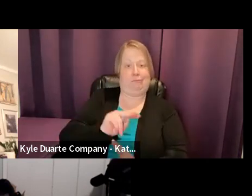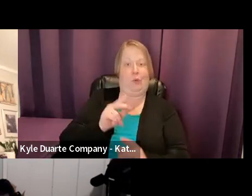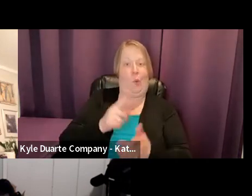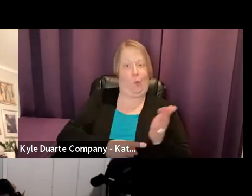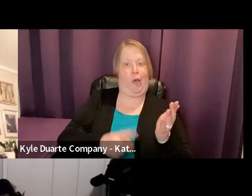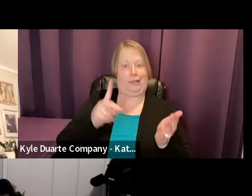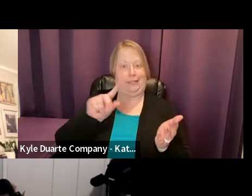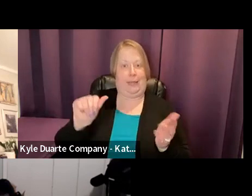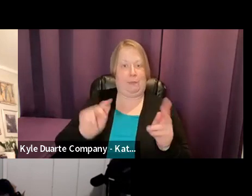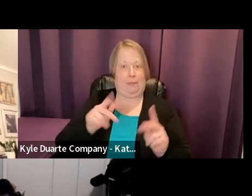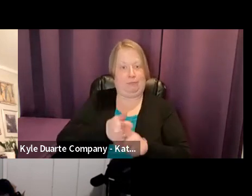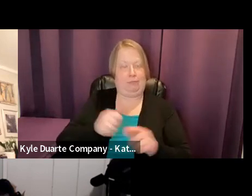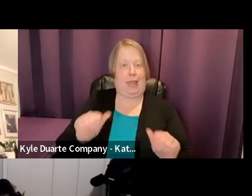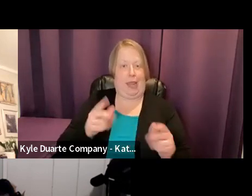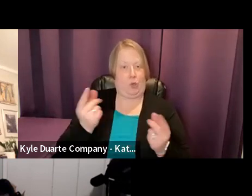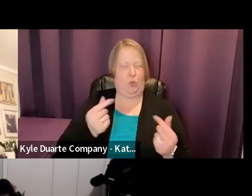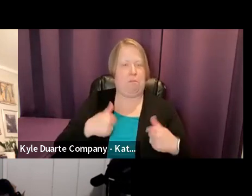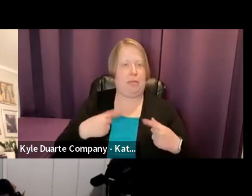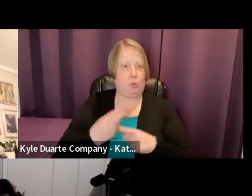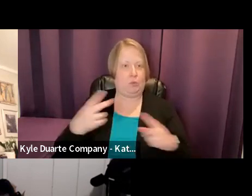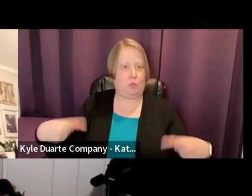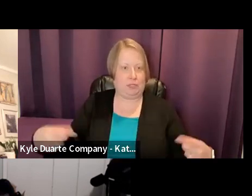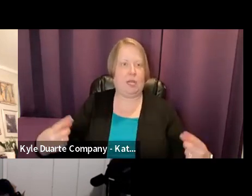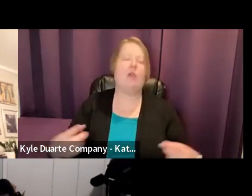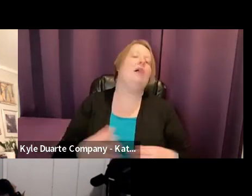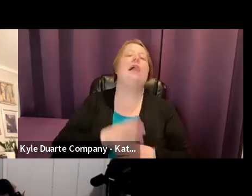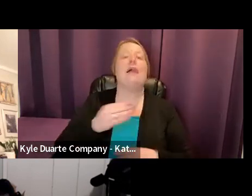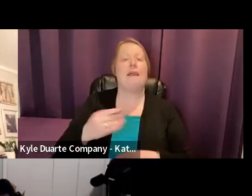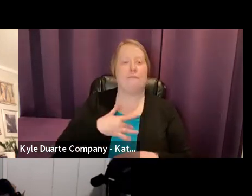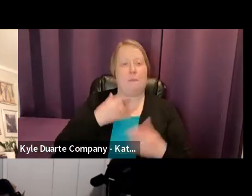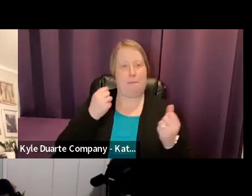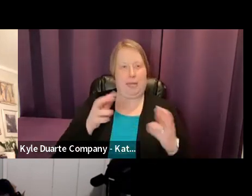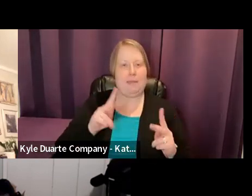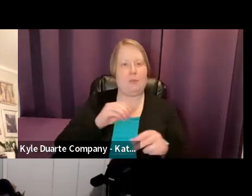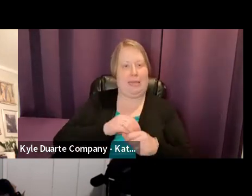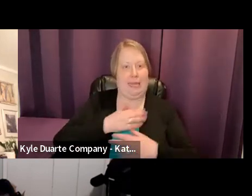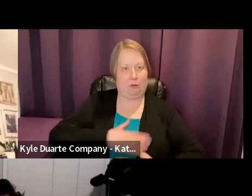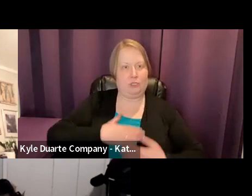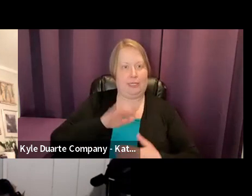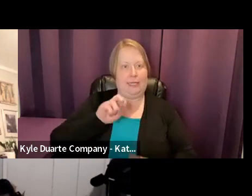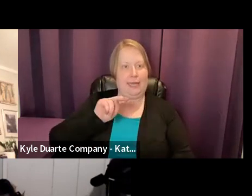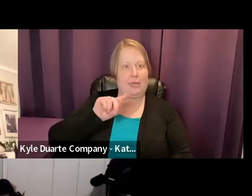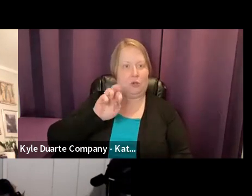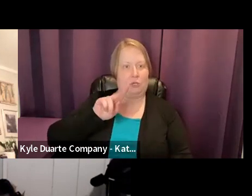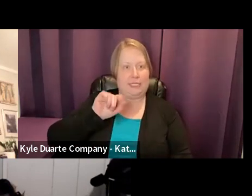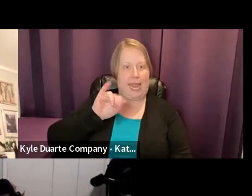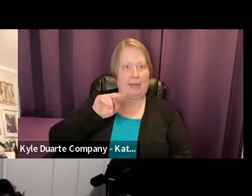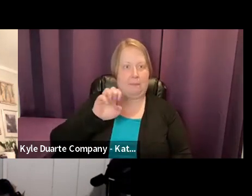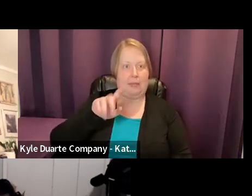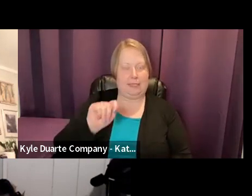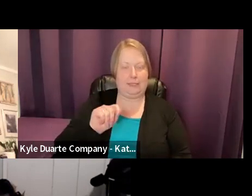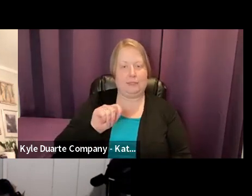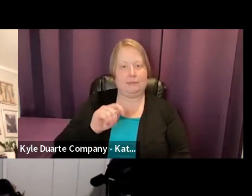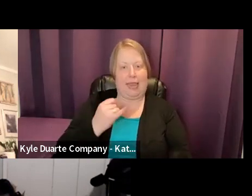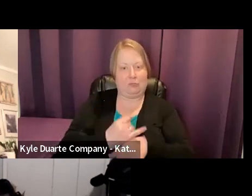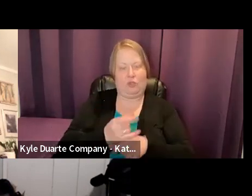user. And, you know, I think a lot of people in the entertainment industry have never met a disabled person,